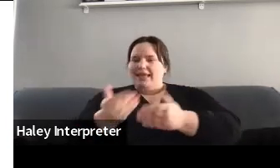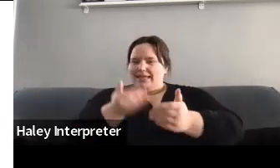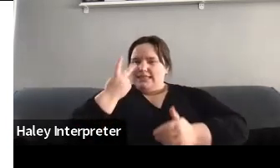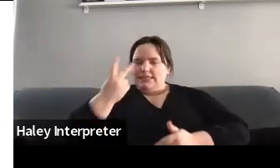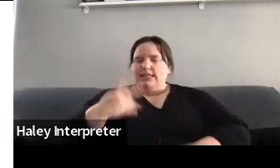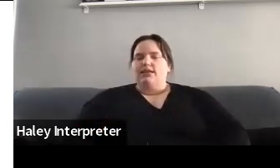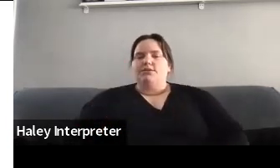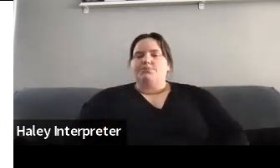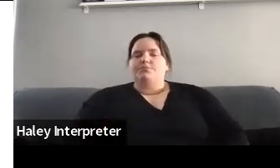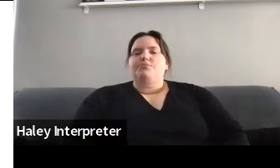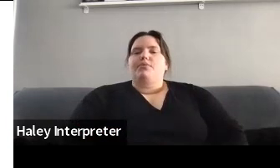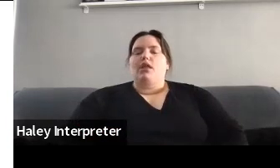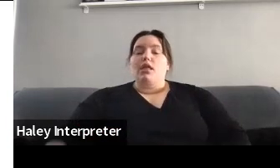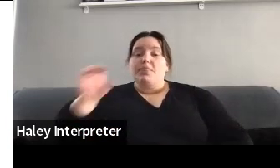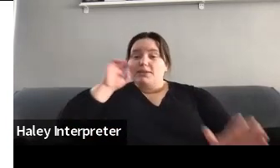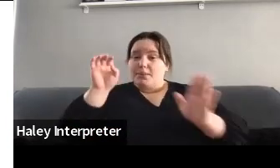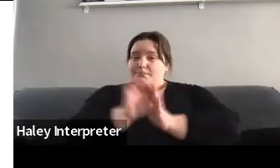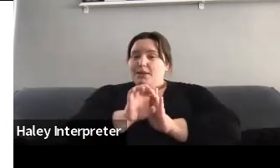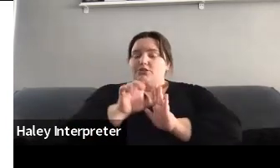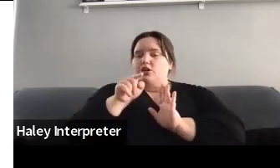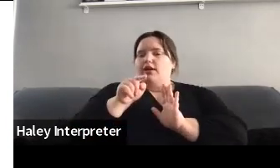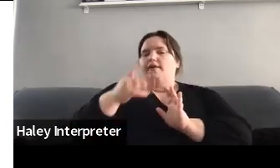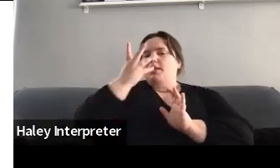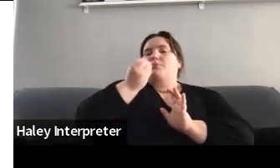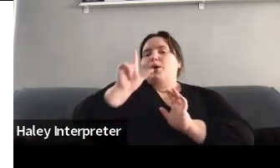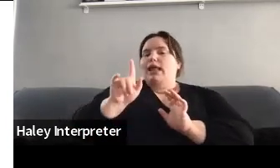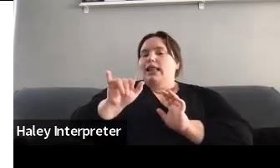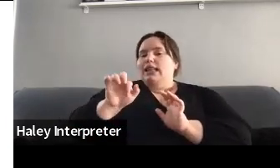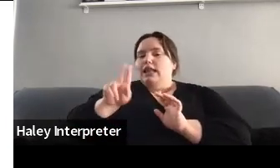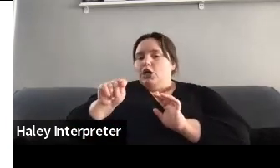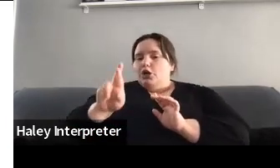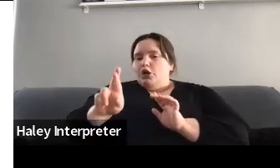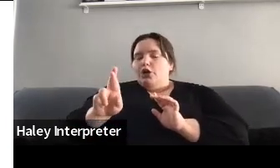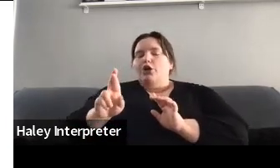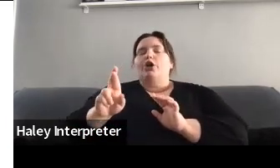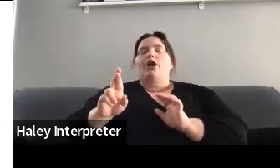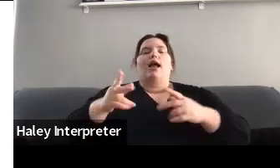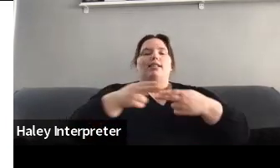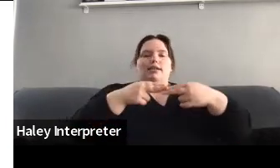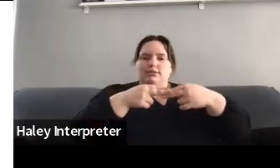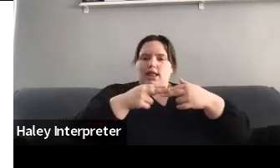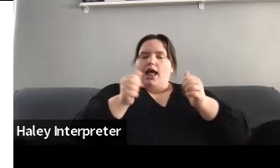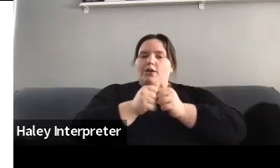a picture of the pretty litter on the slide with litter that is